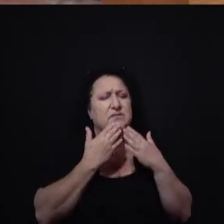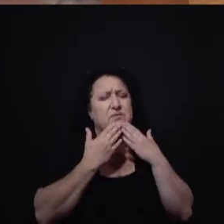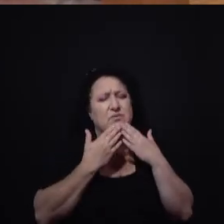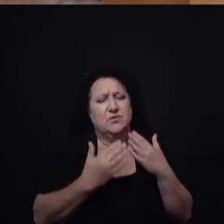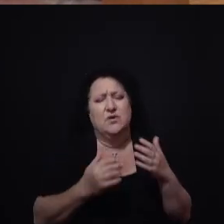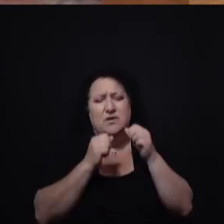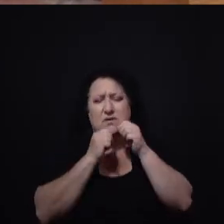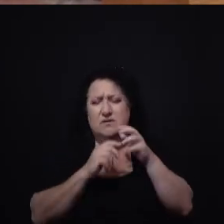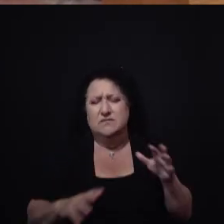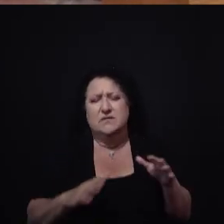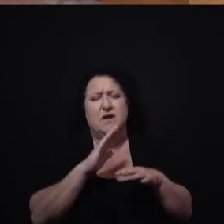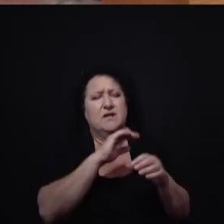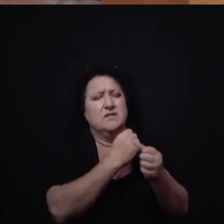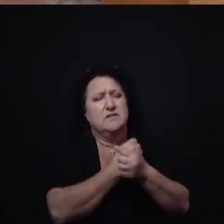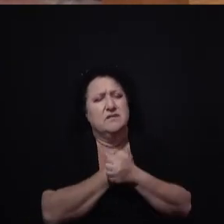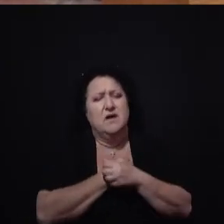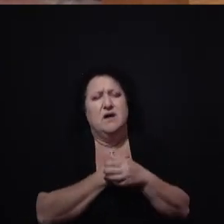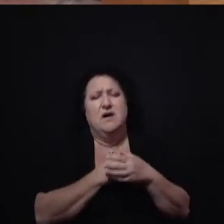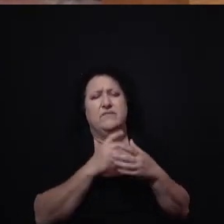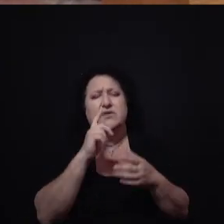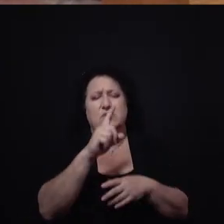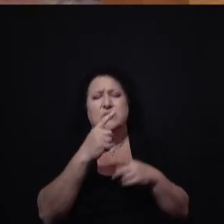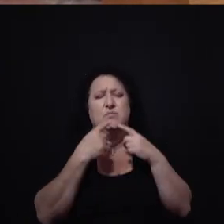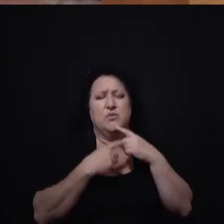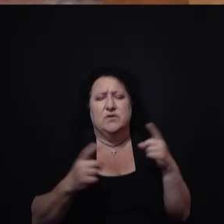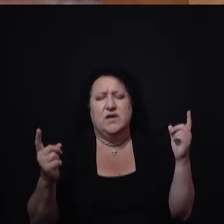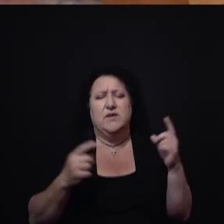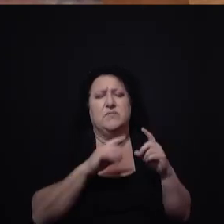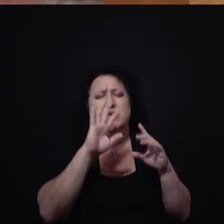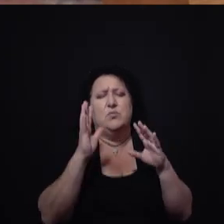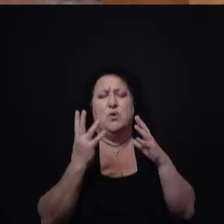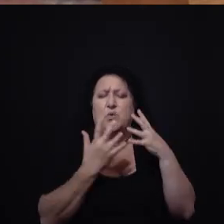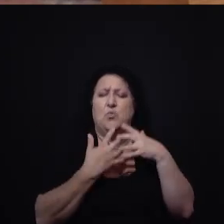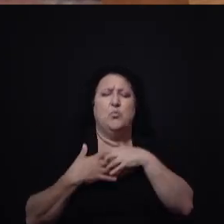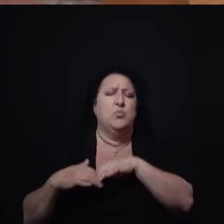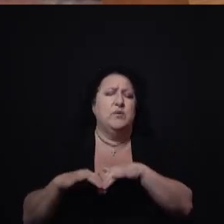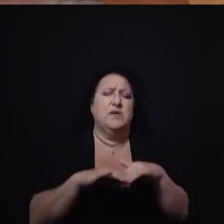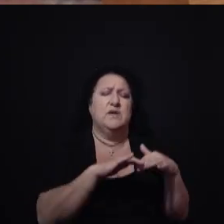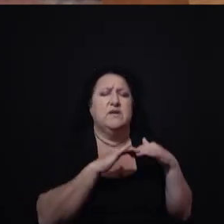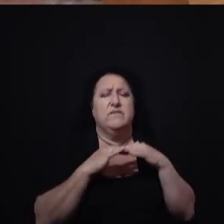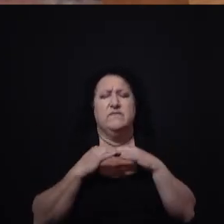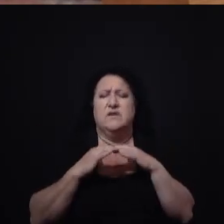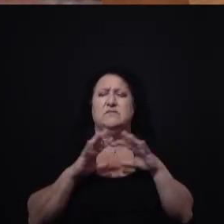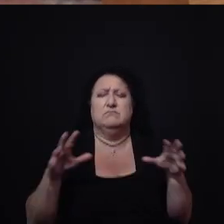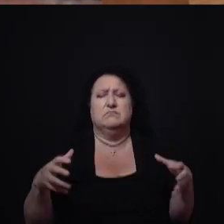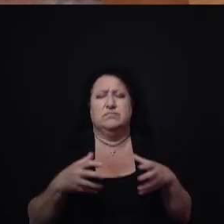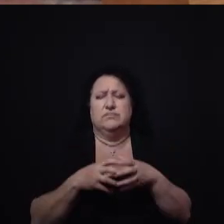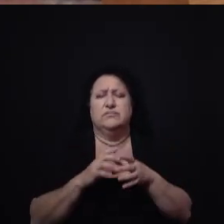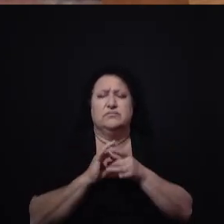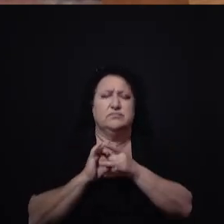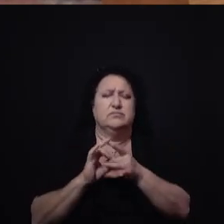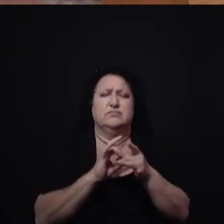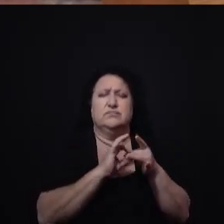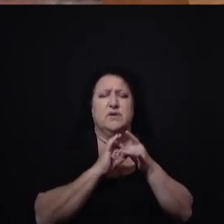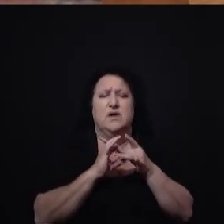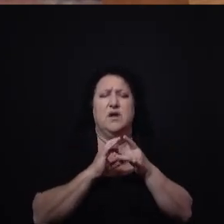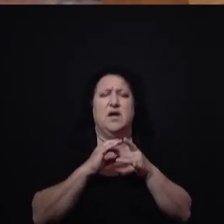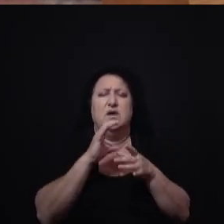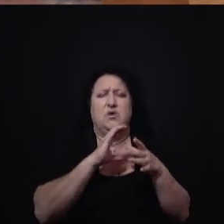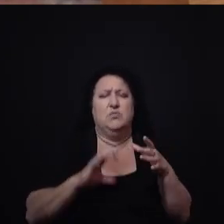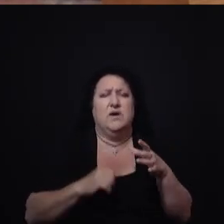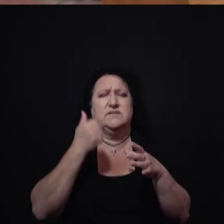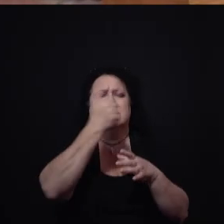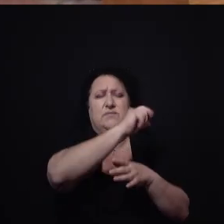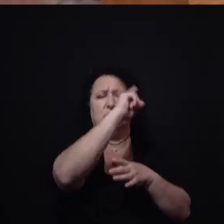I will weave you together to make one people with Christ Jesus as the center, the cornerstone, the keystone,